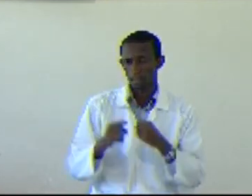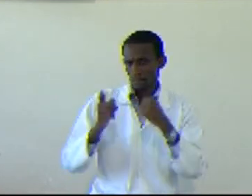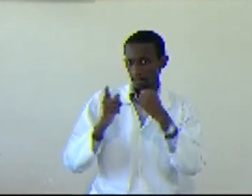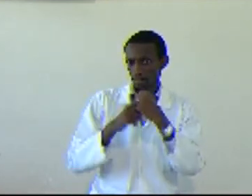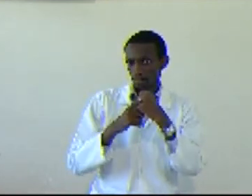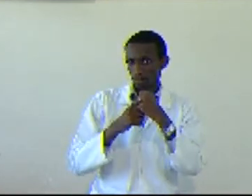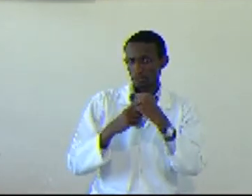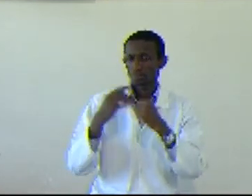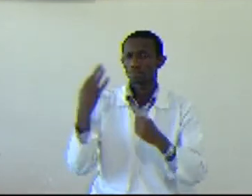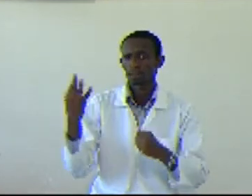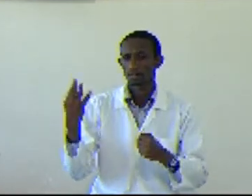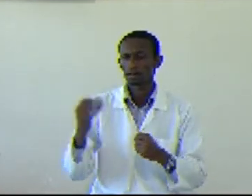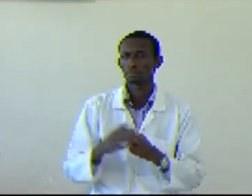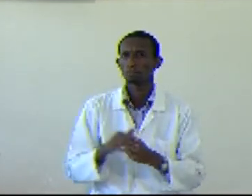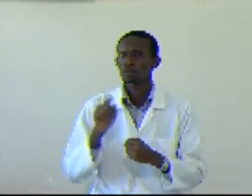63.8.